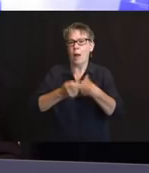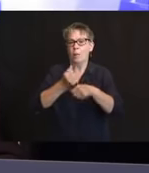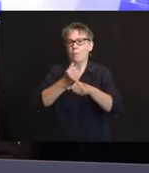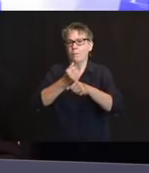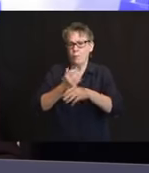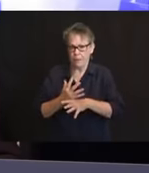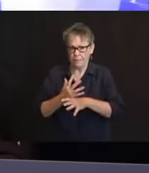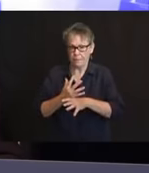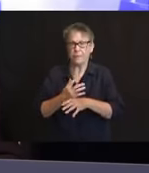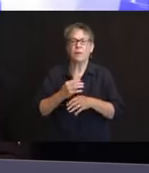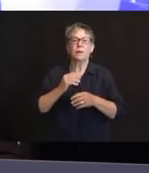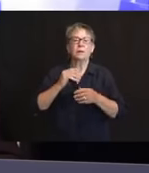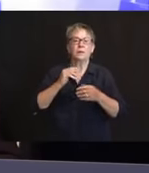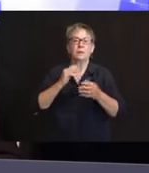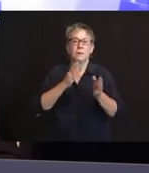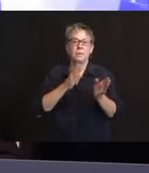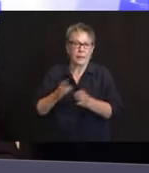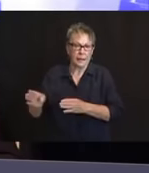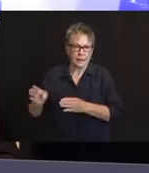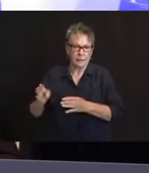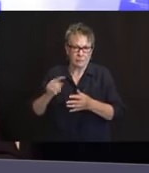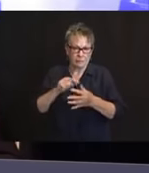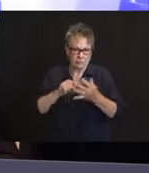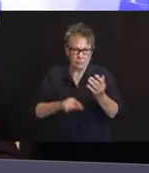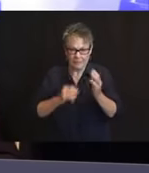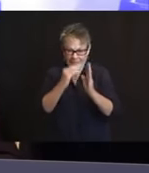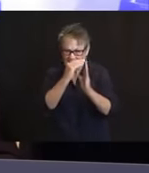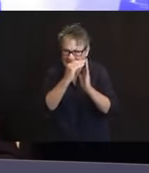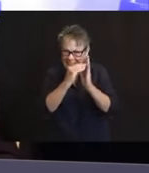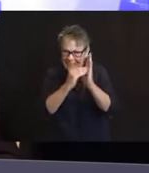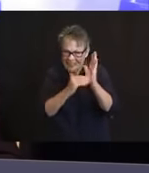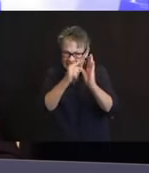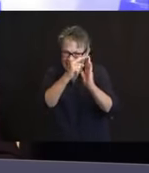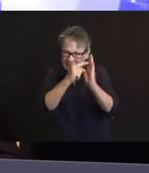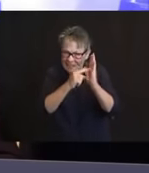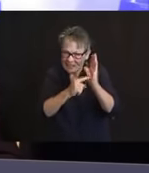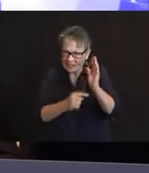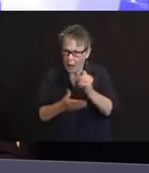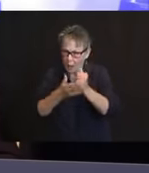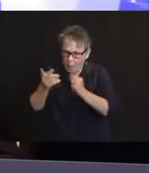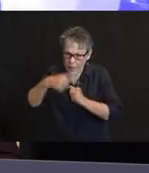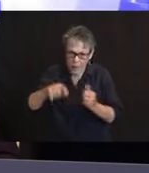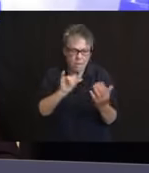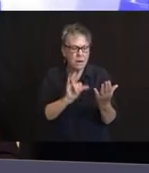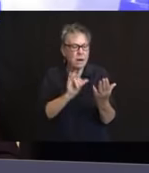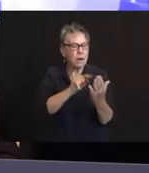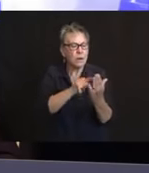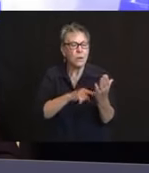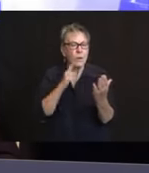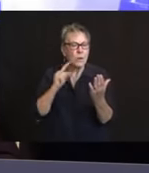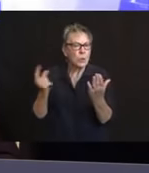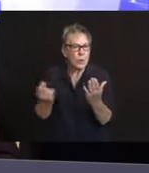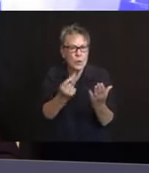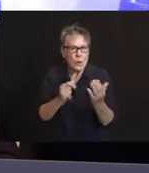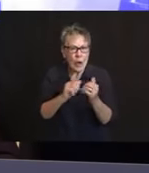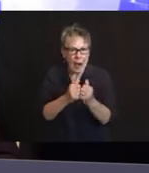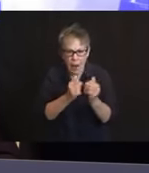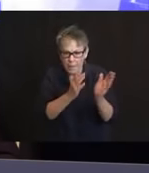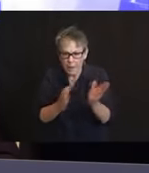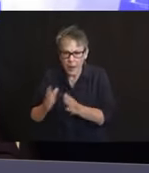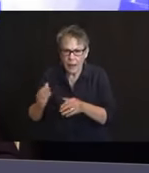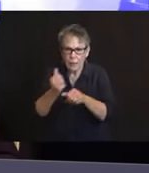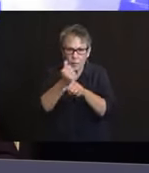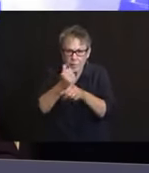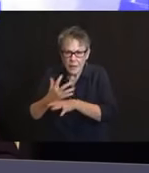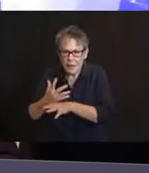program leaders should identify adult staff members or volunteers to help remind coaches, players, and attendees